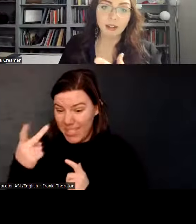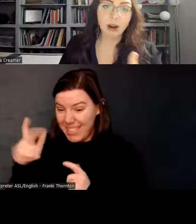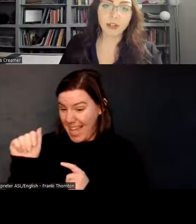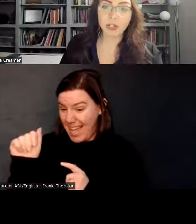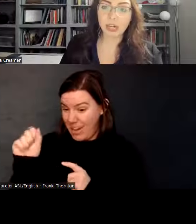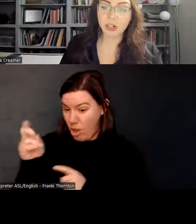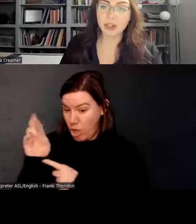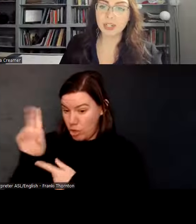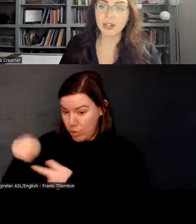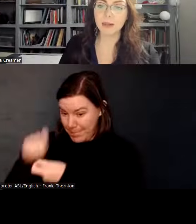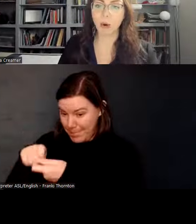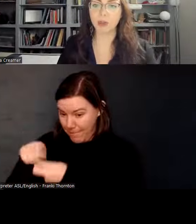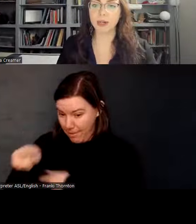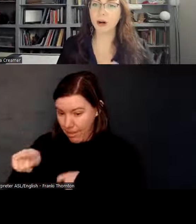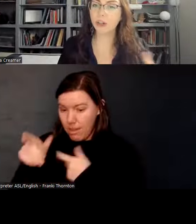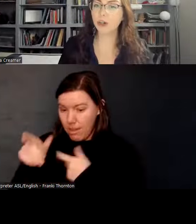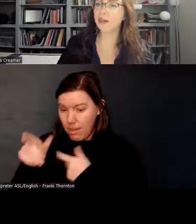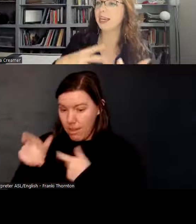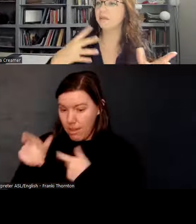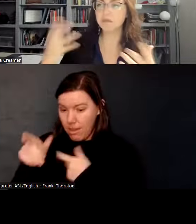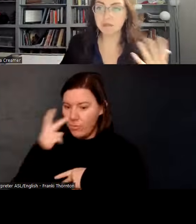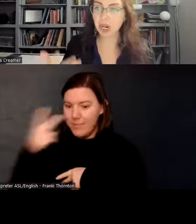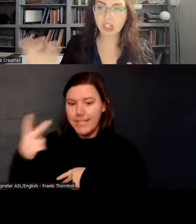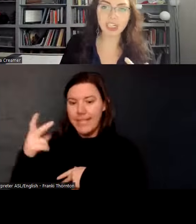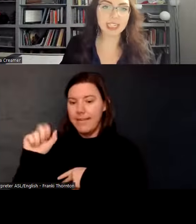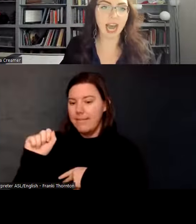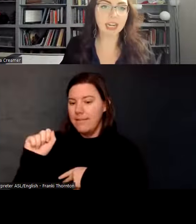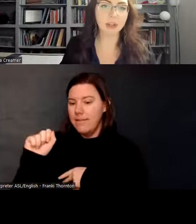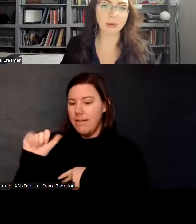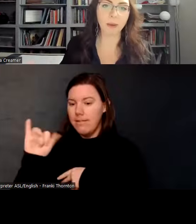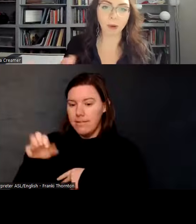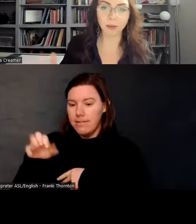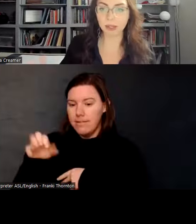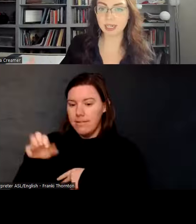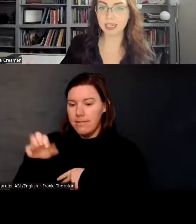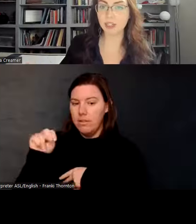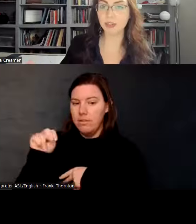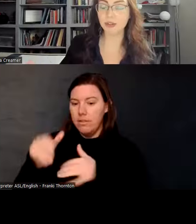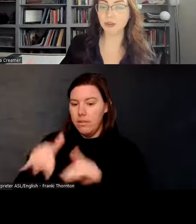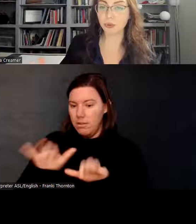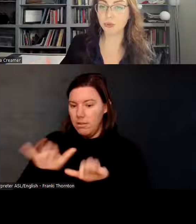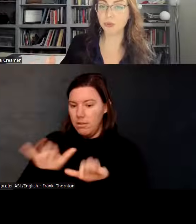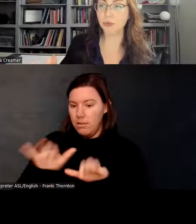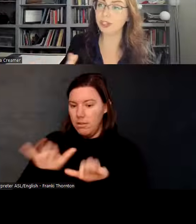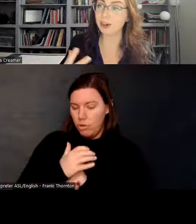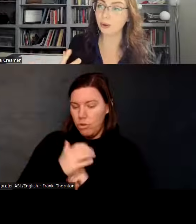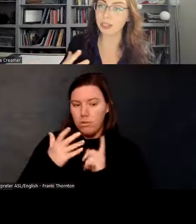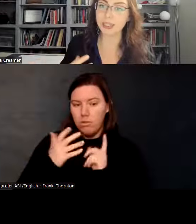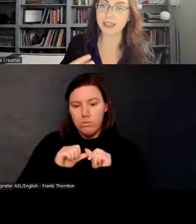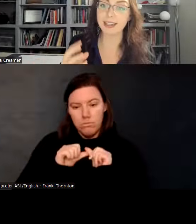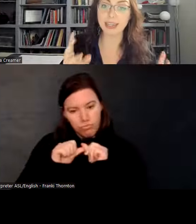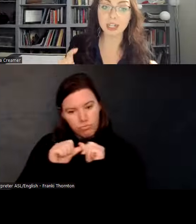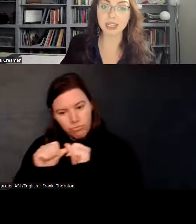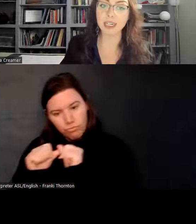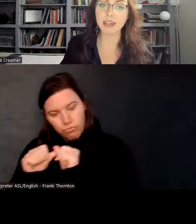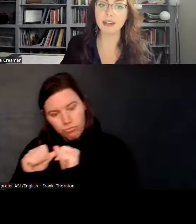seen the long duration of Assyrian mortuary culture remain largely intact throughout both periods, this is true really only